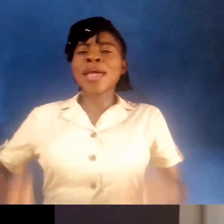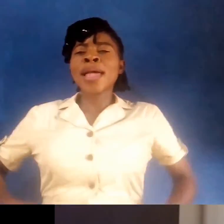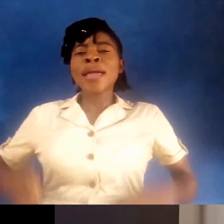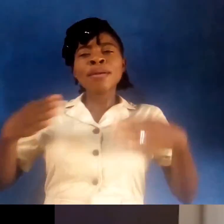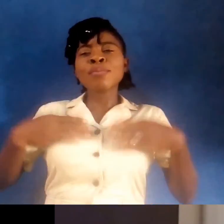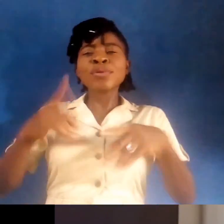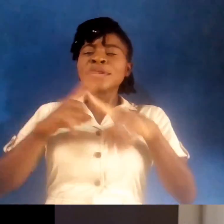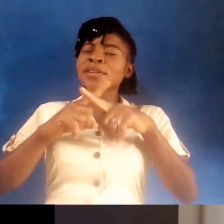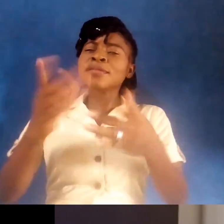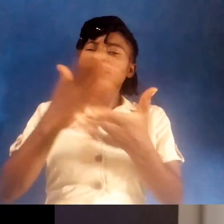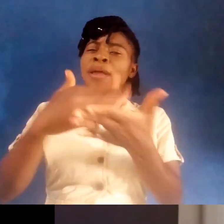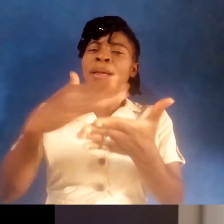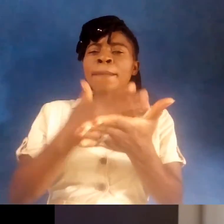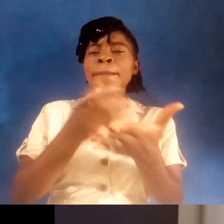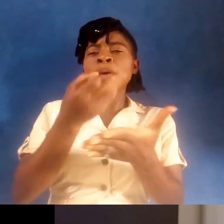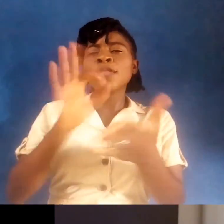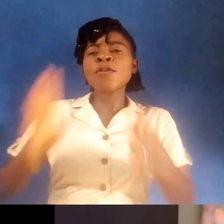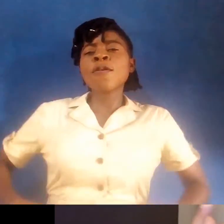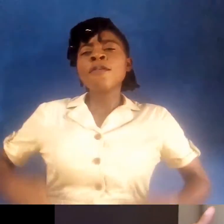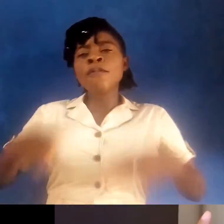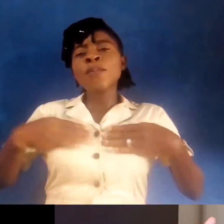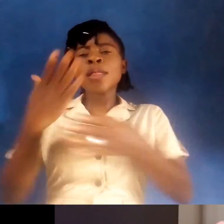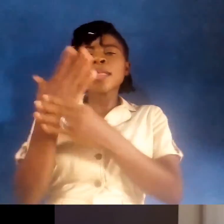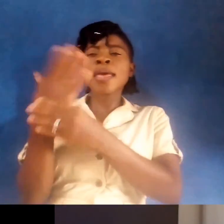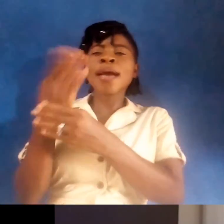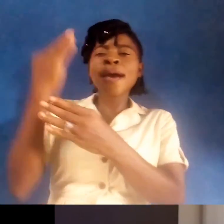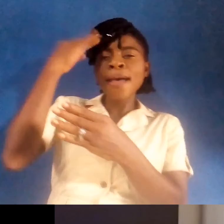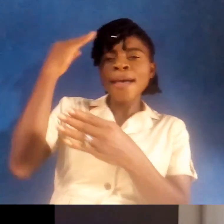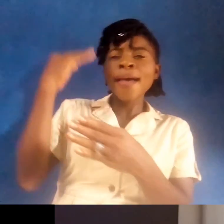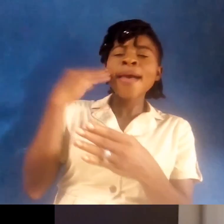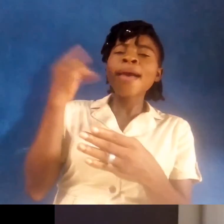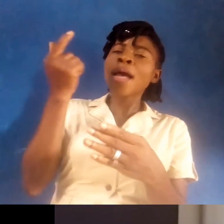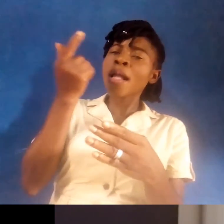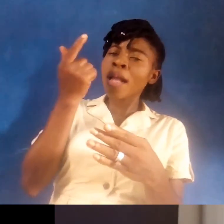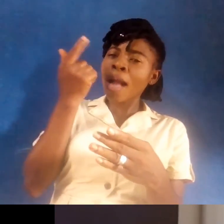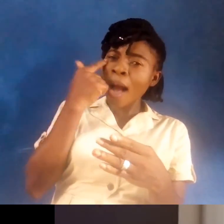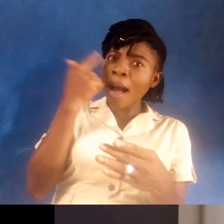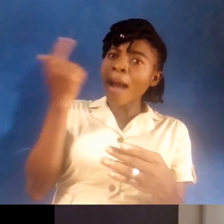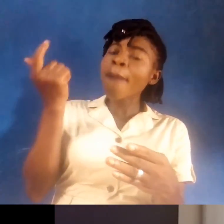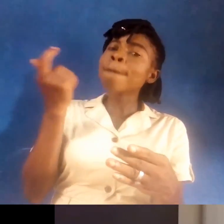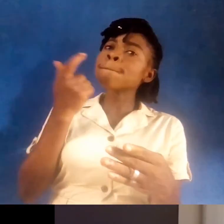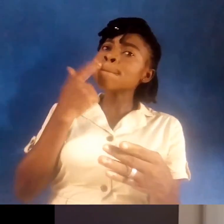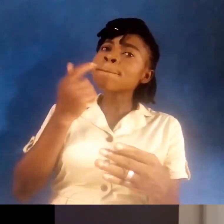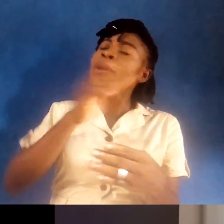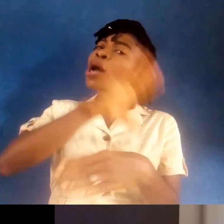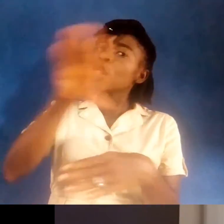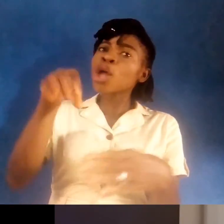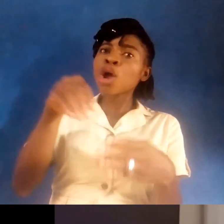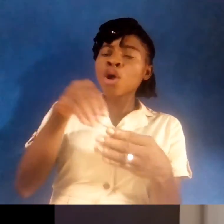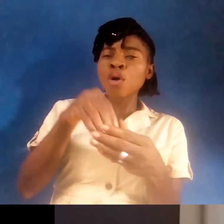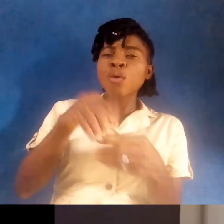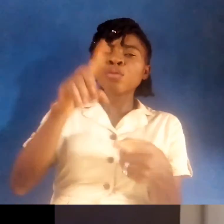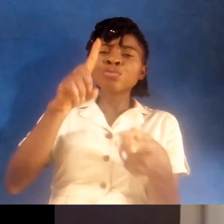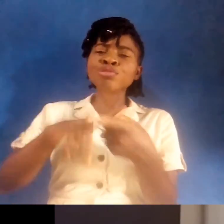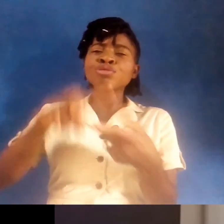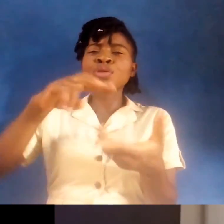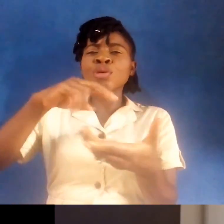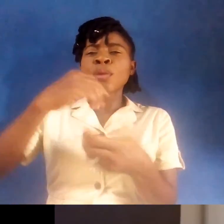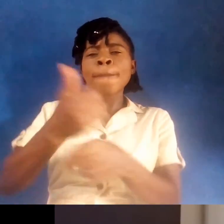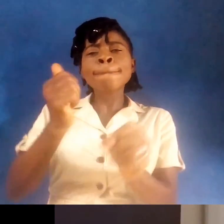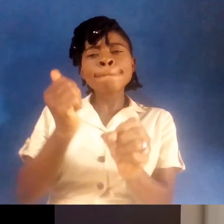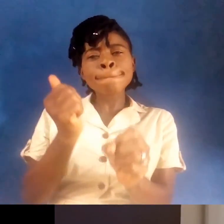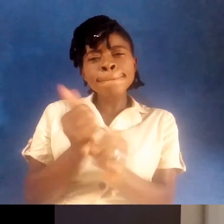of me that I unconsciously feel is is supposed to